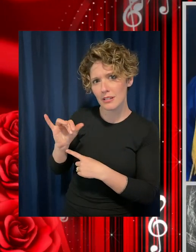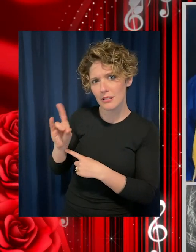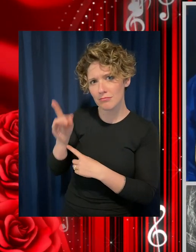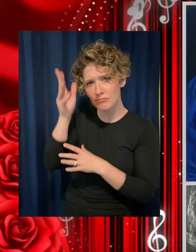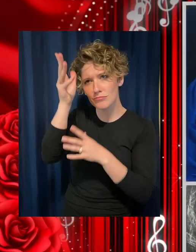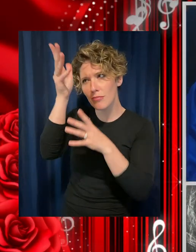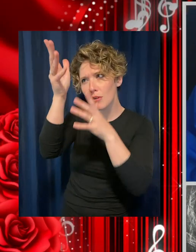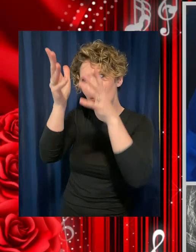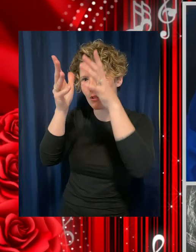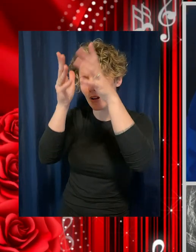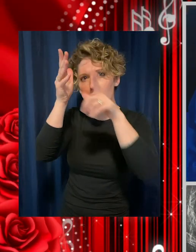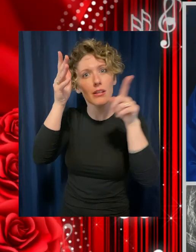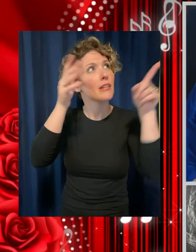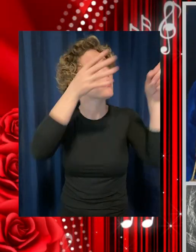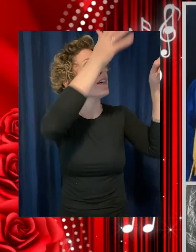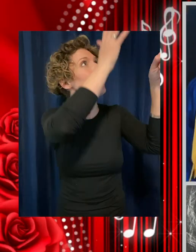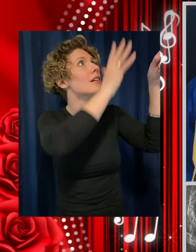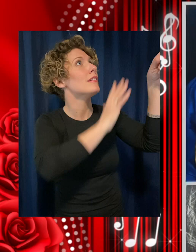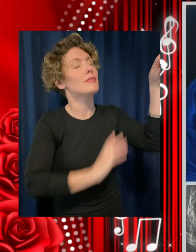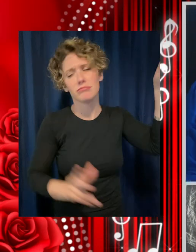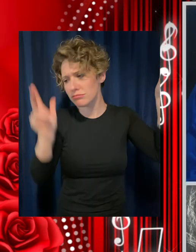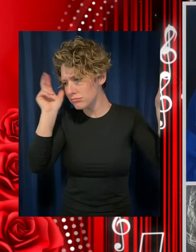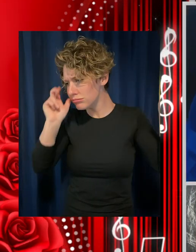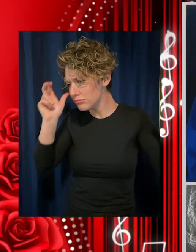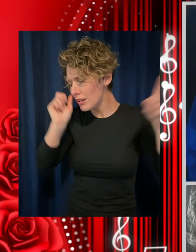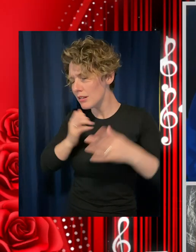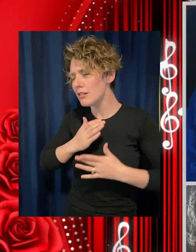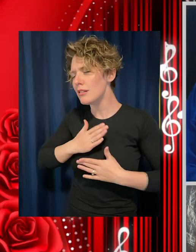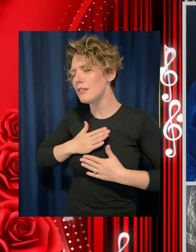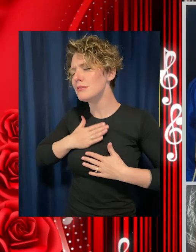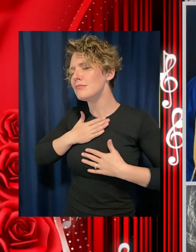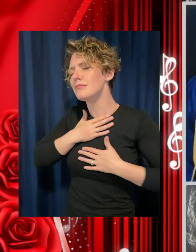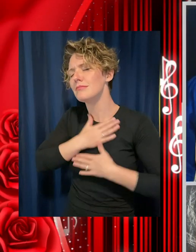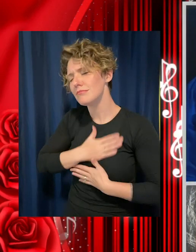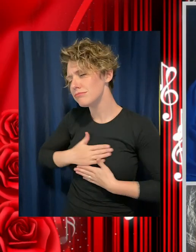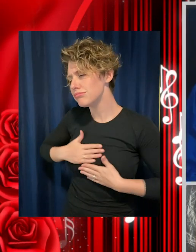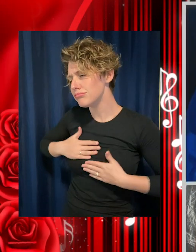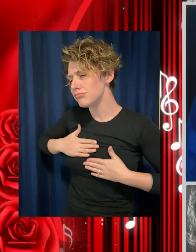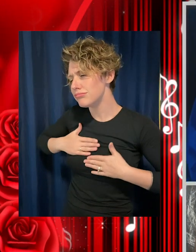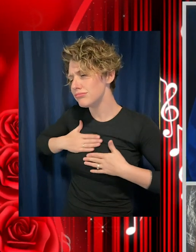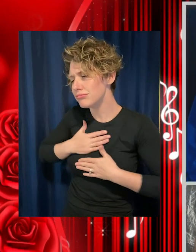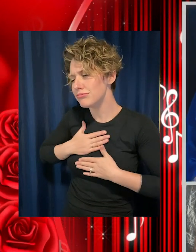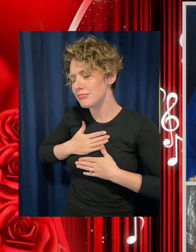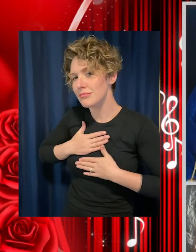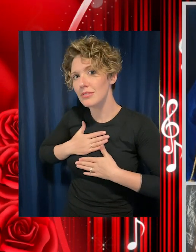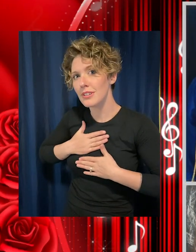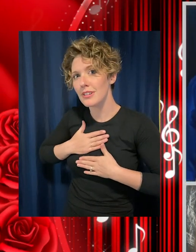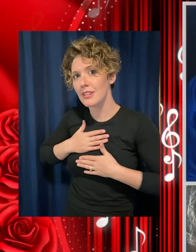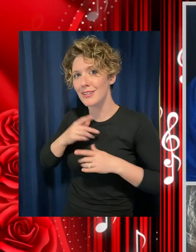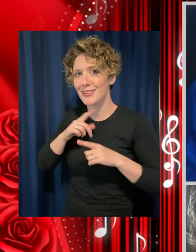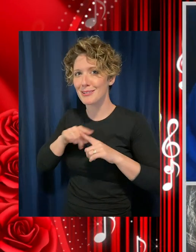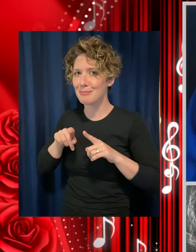but you don't really care for music, do you?